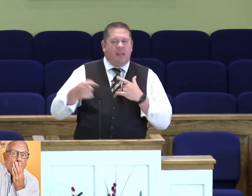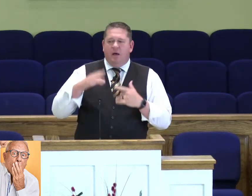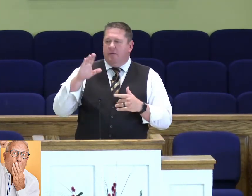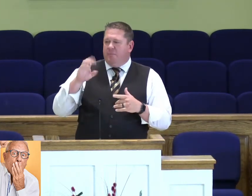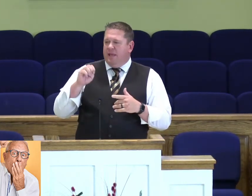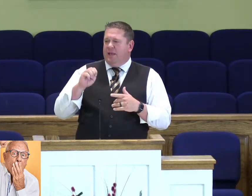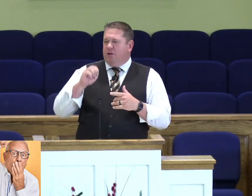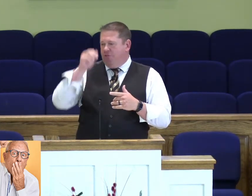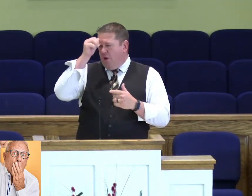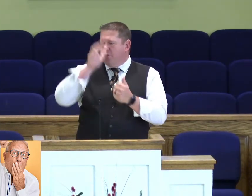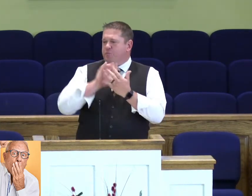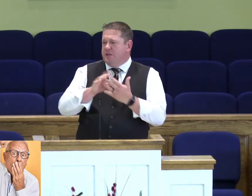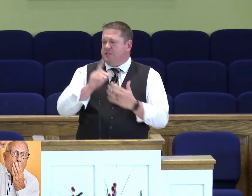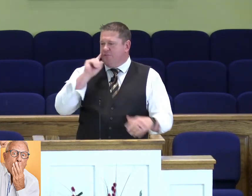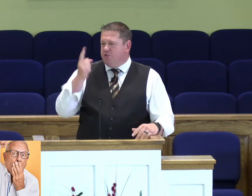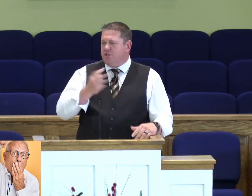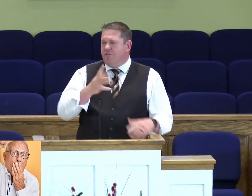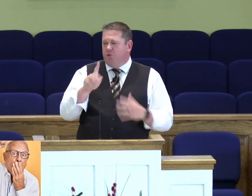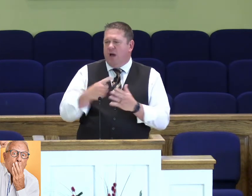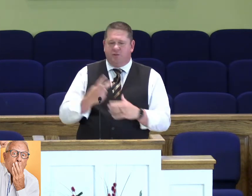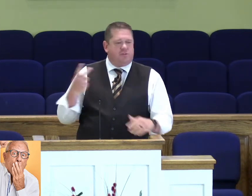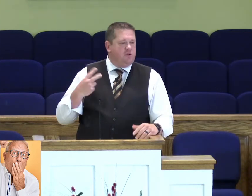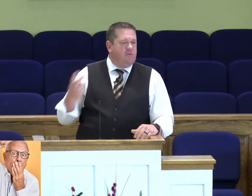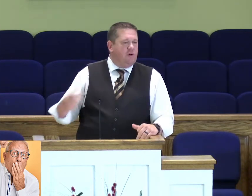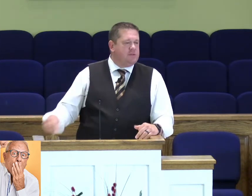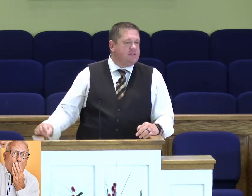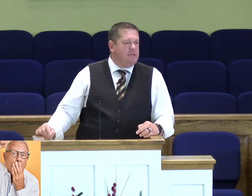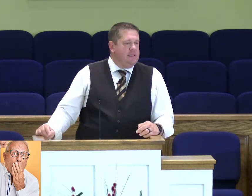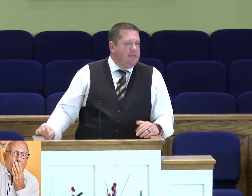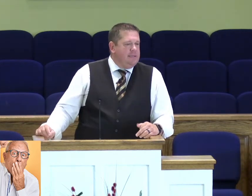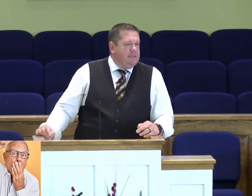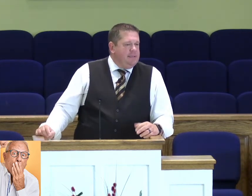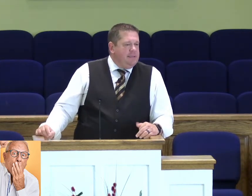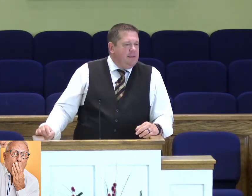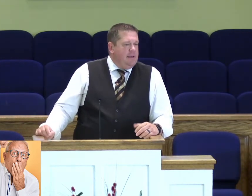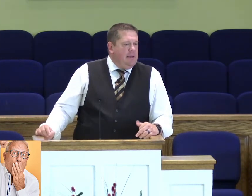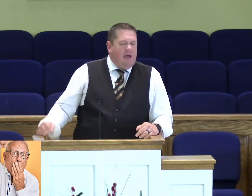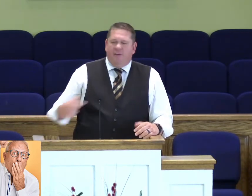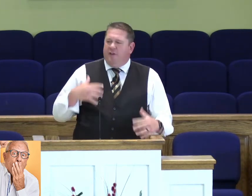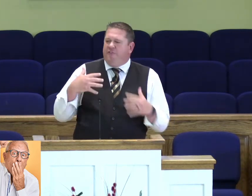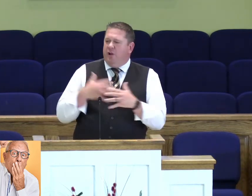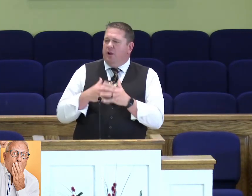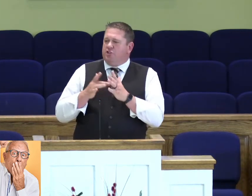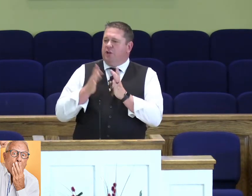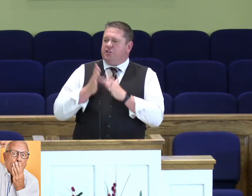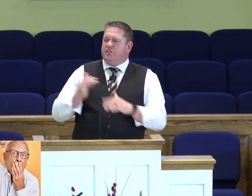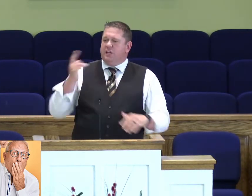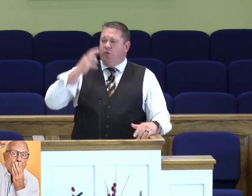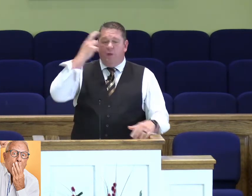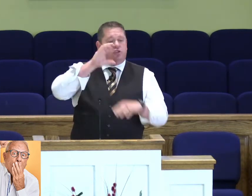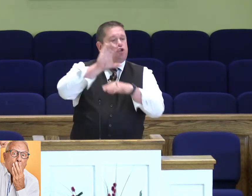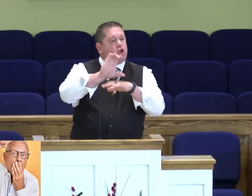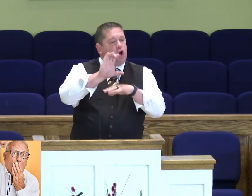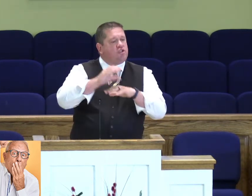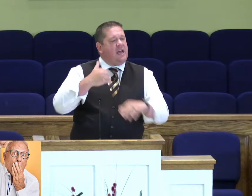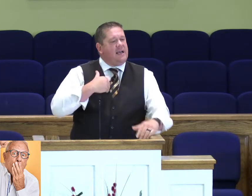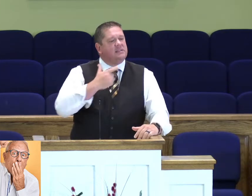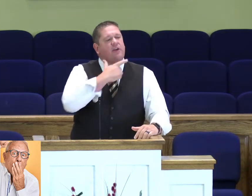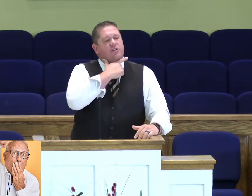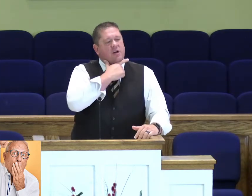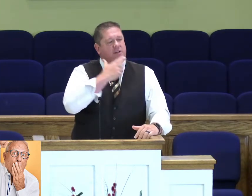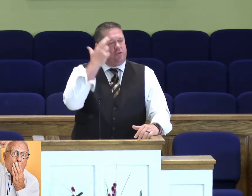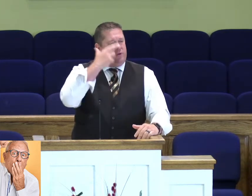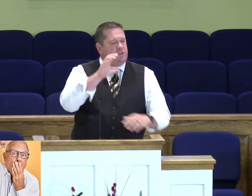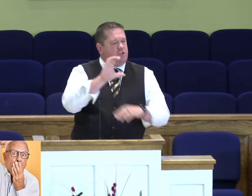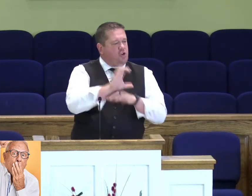was excited about being in her Father's presence for just a few hours, just the two of us. And I fear as Christians today, the reason the church